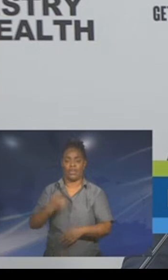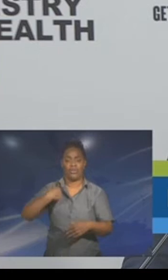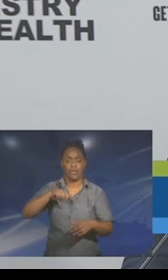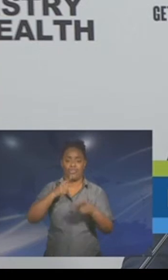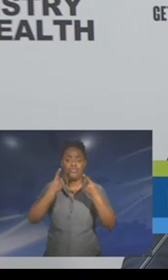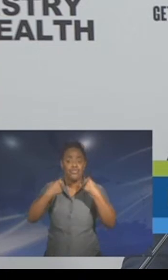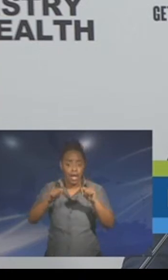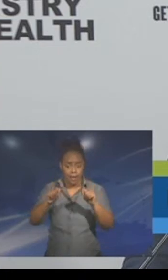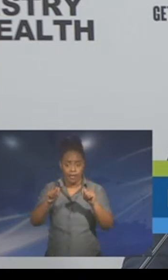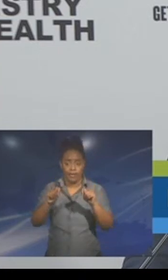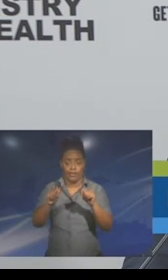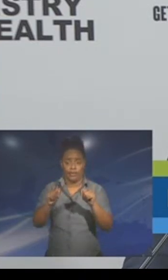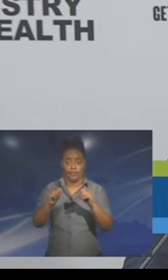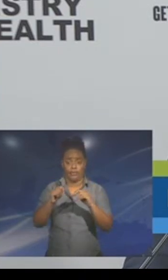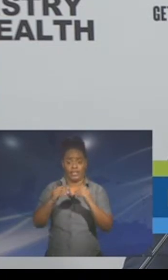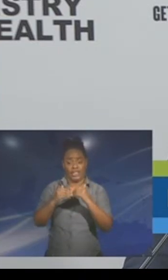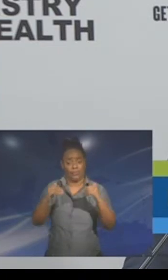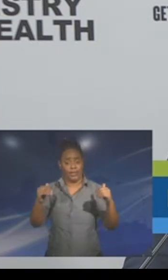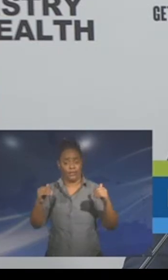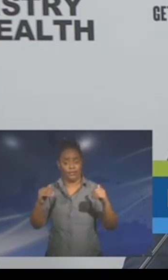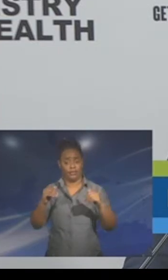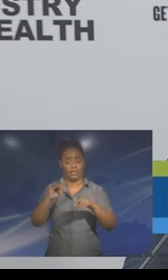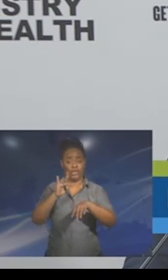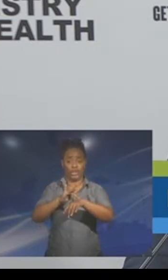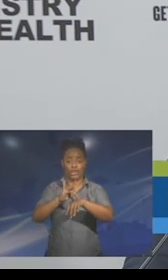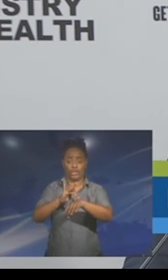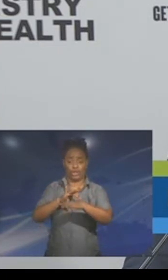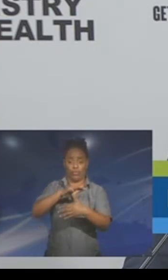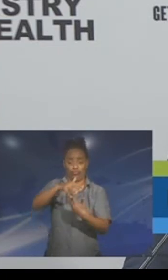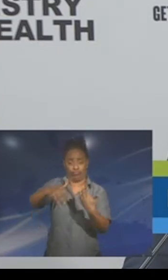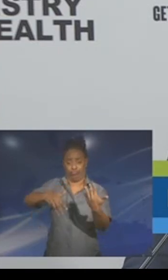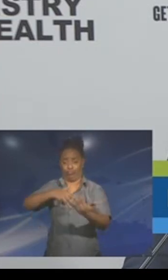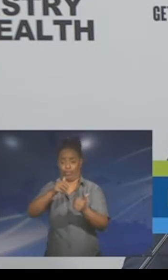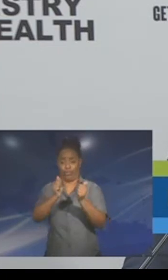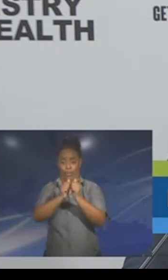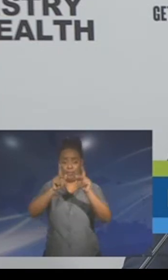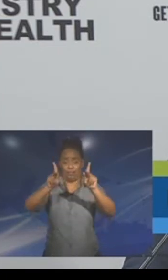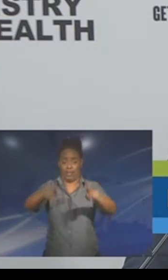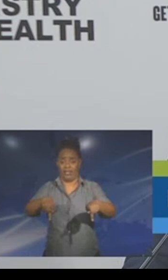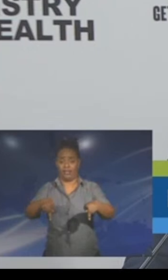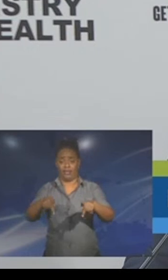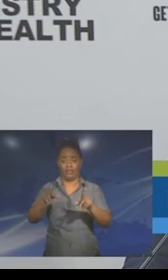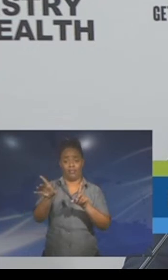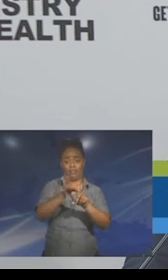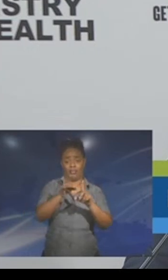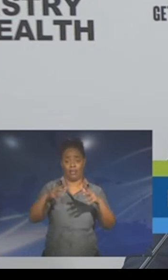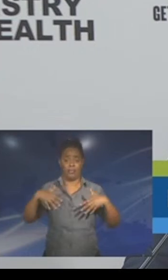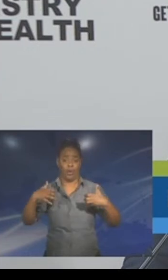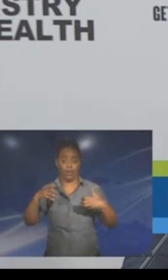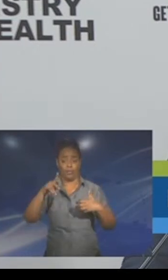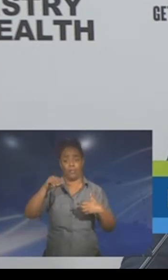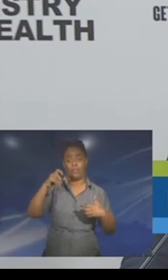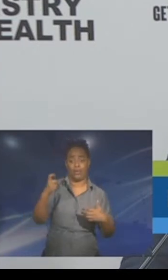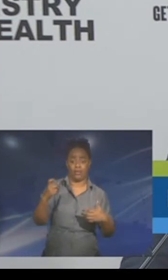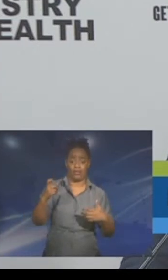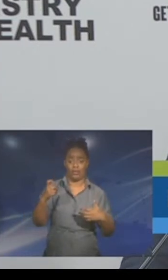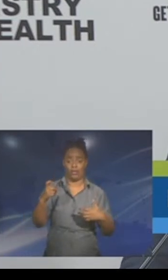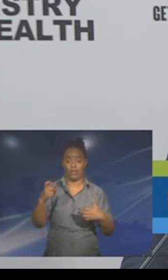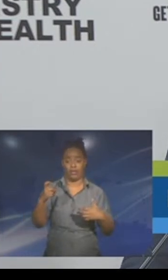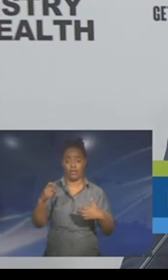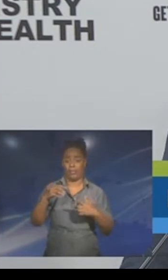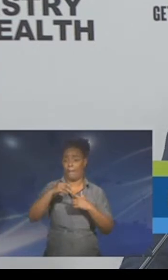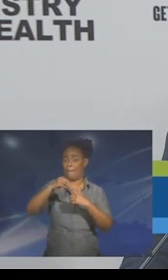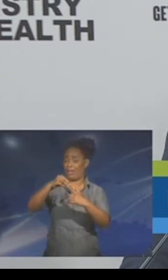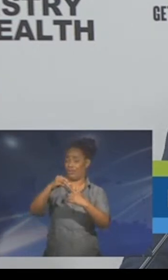avoid skin-to-skin contact with persons, especially who have recently come back from one